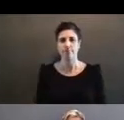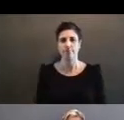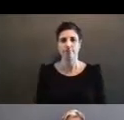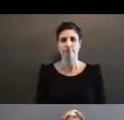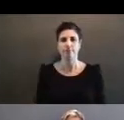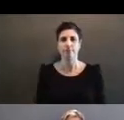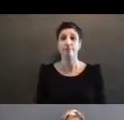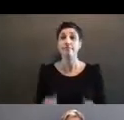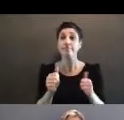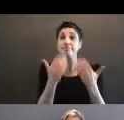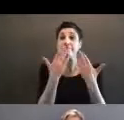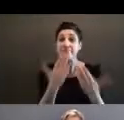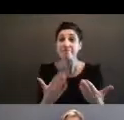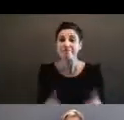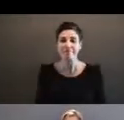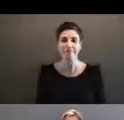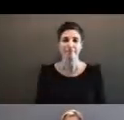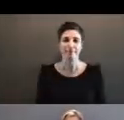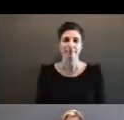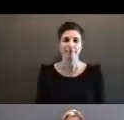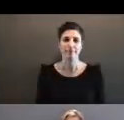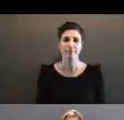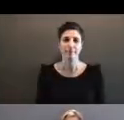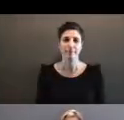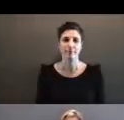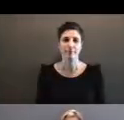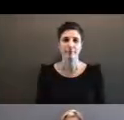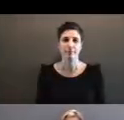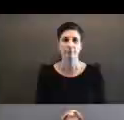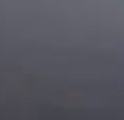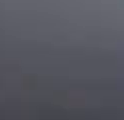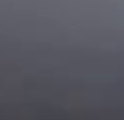Thank you. Let's stop sharing here.